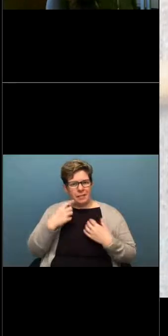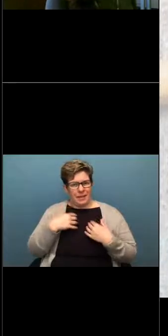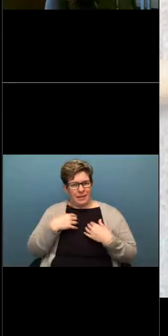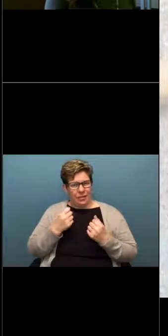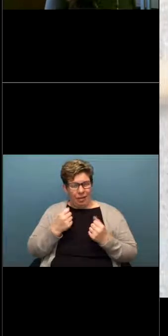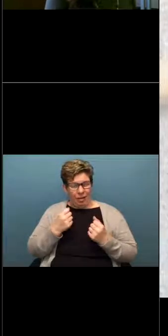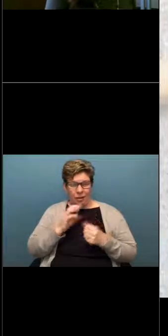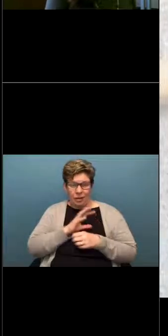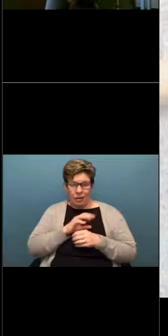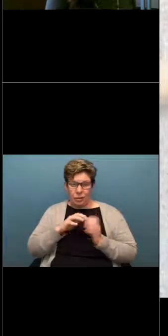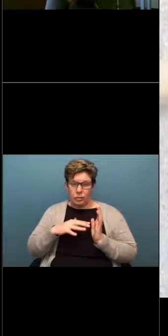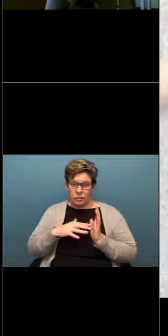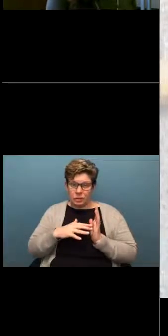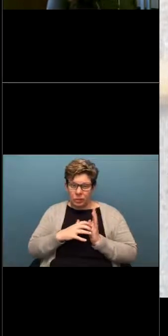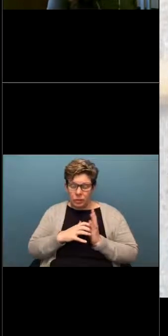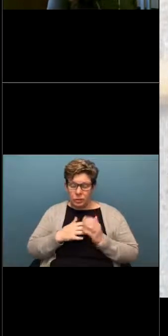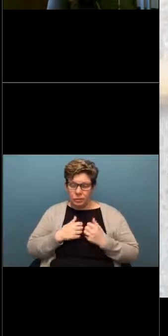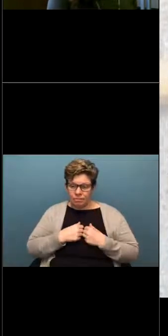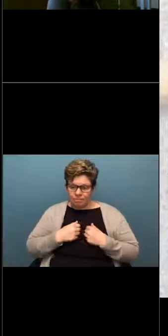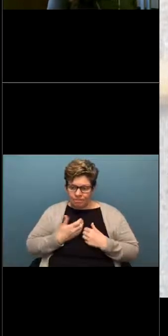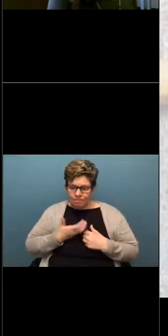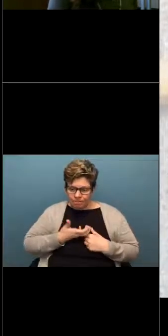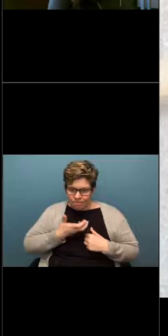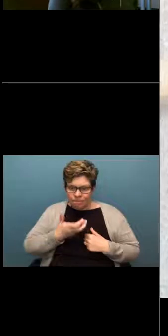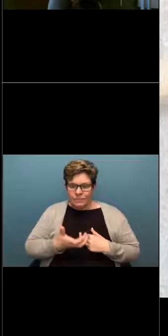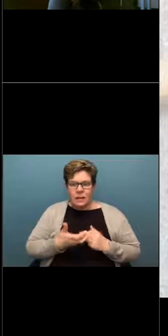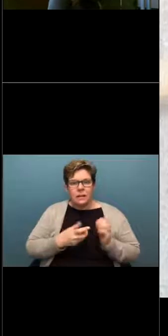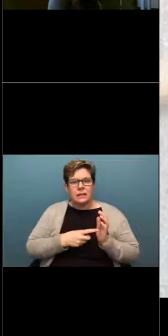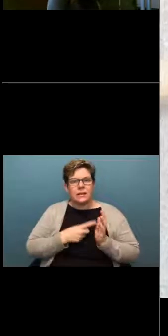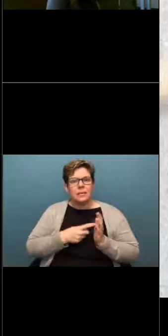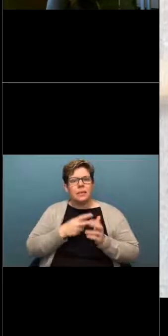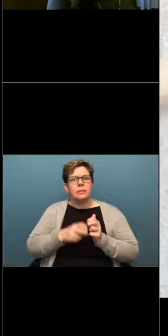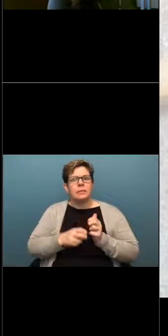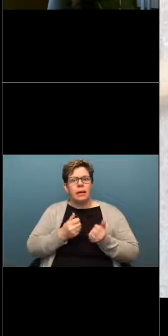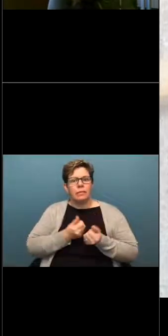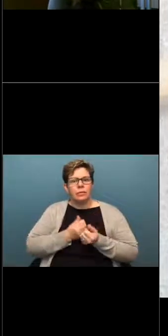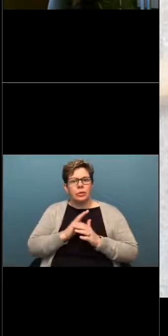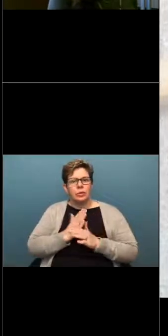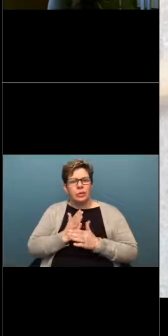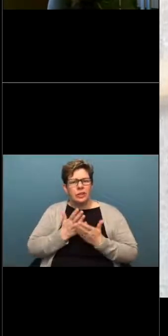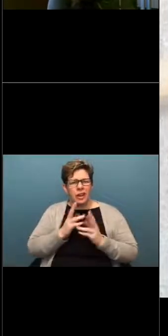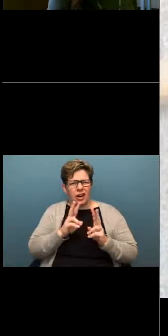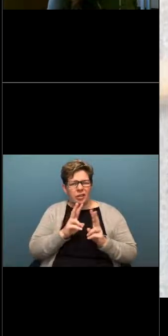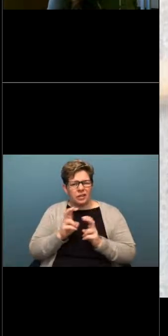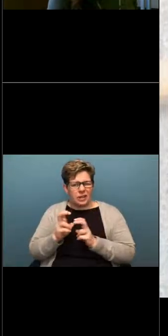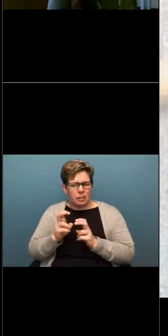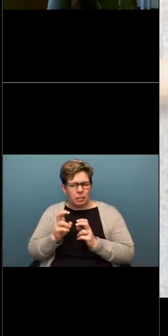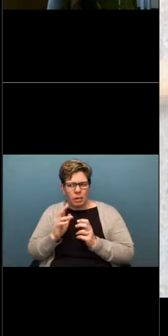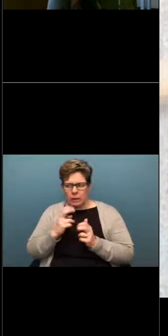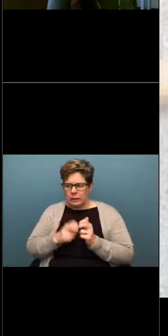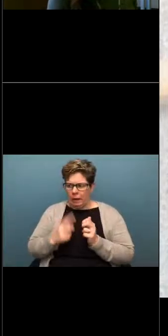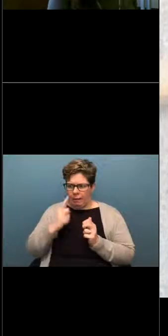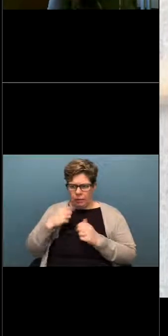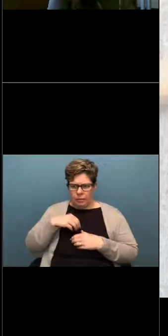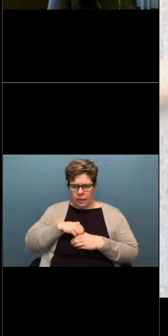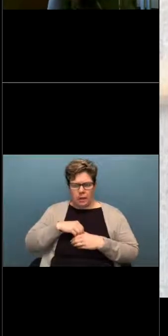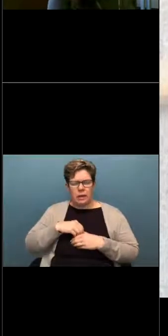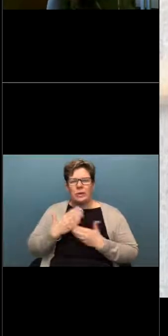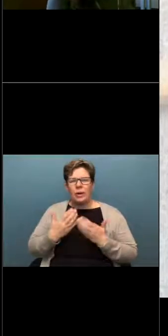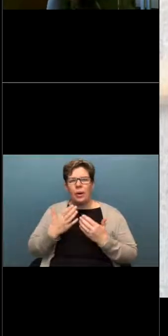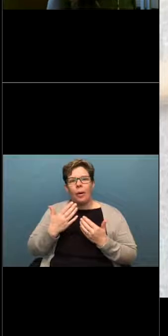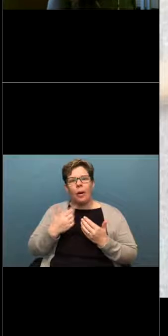is sometimes hard to talk about issues we might be dealing with. So I've got a couple of tips and tools that hopefully you'll find helpful